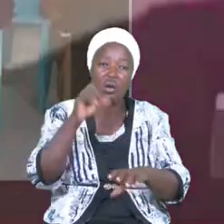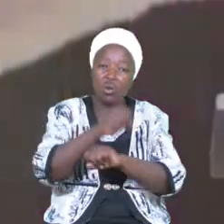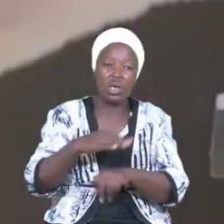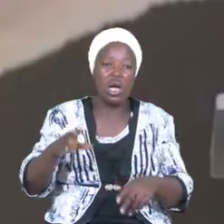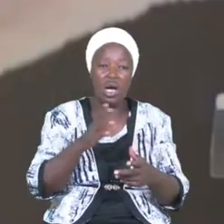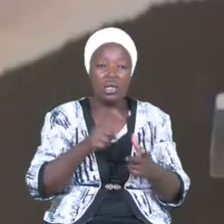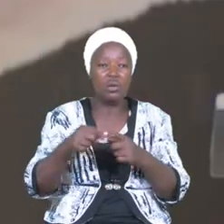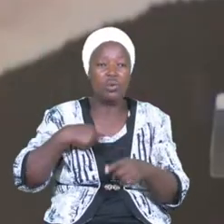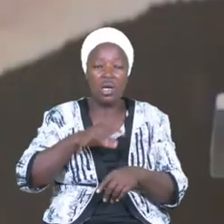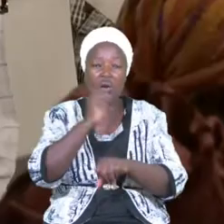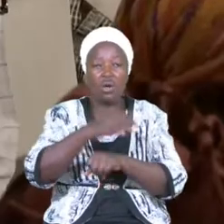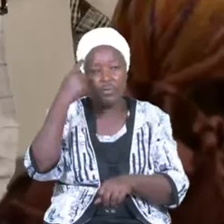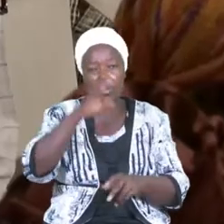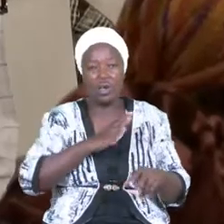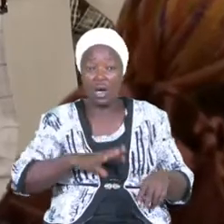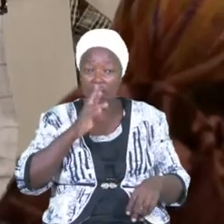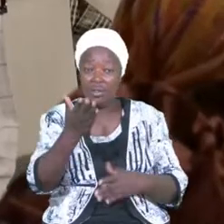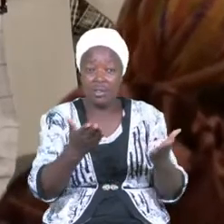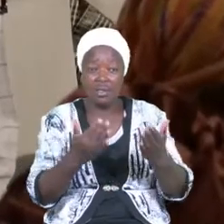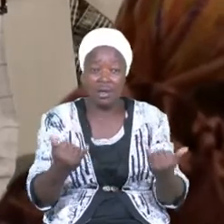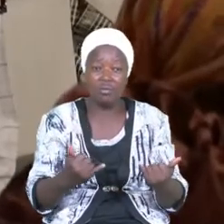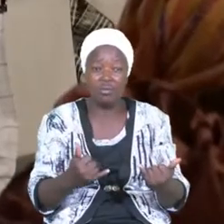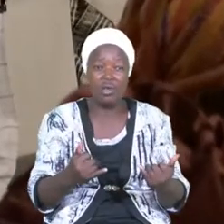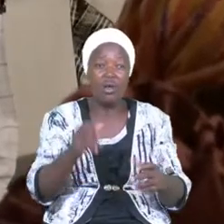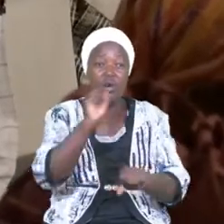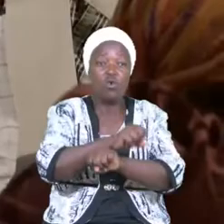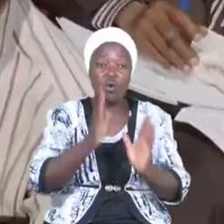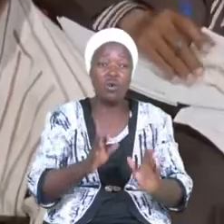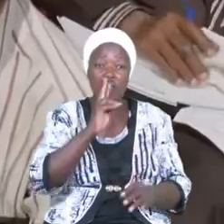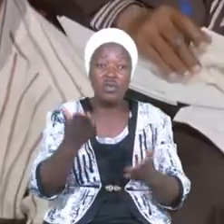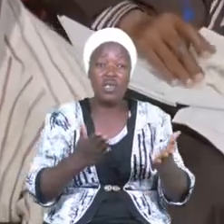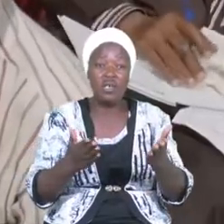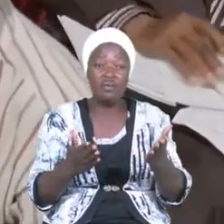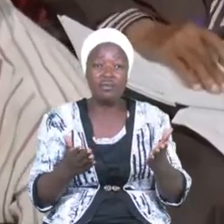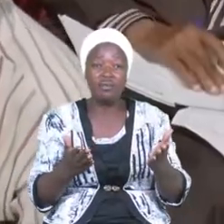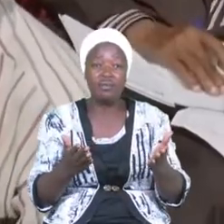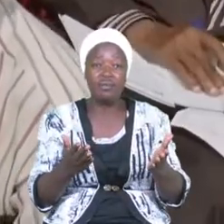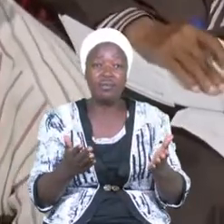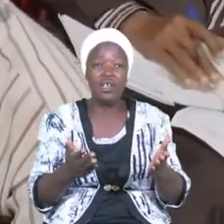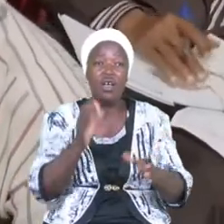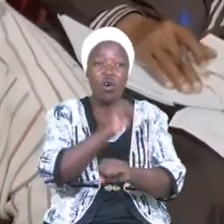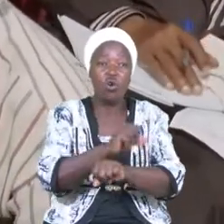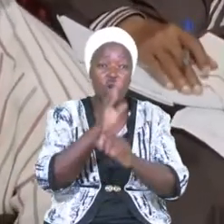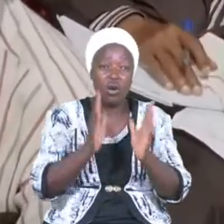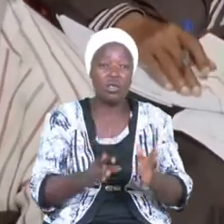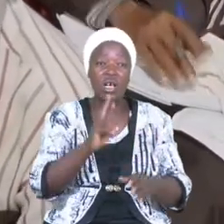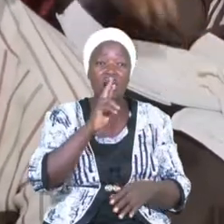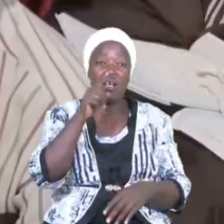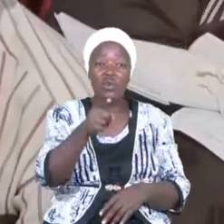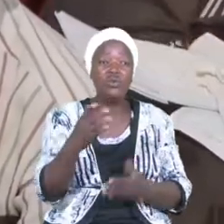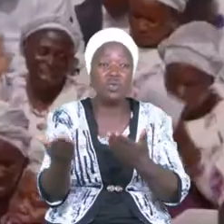Christ. Are you there? Conquerors, I said, are you there? Conquerors, I said, are you